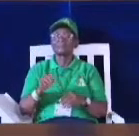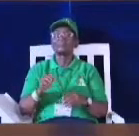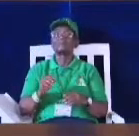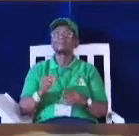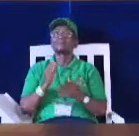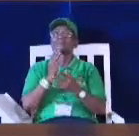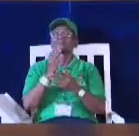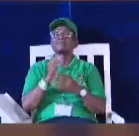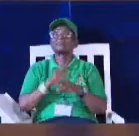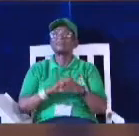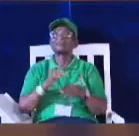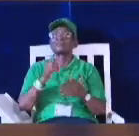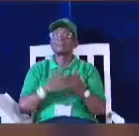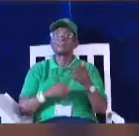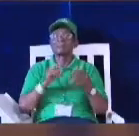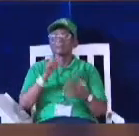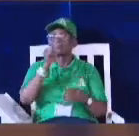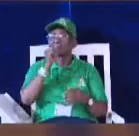What's the secret?